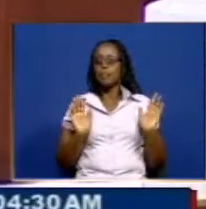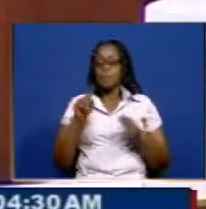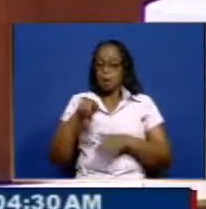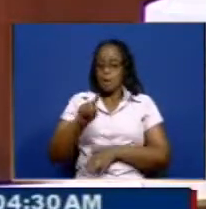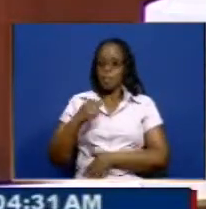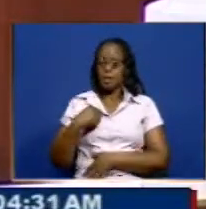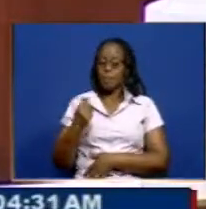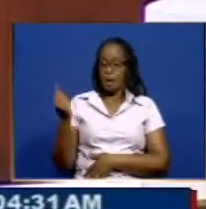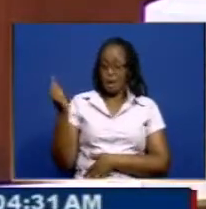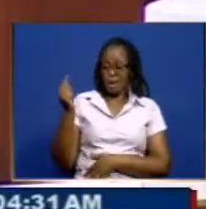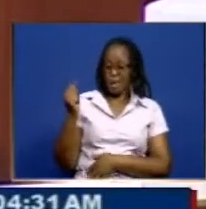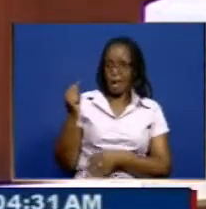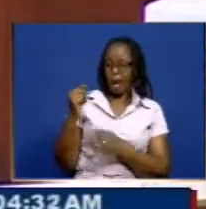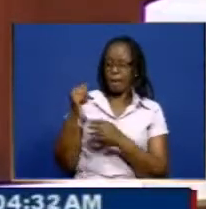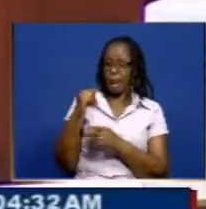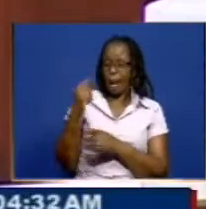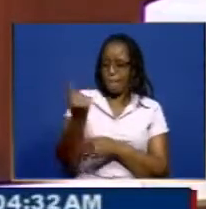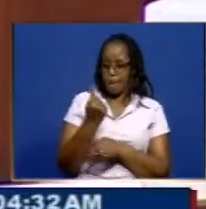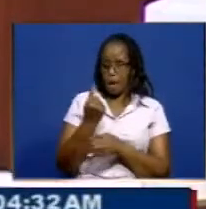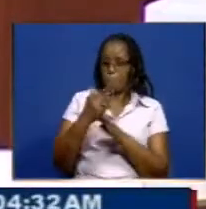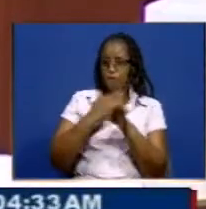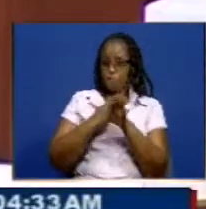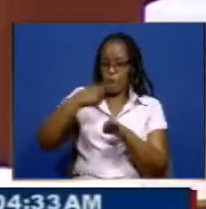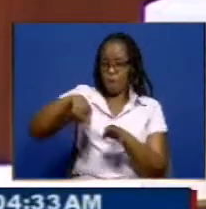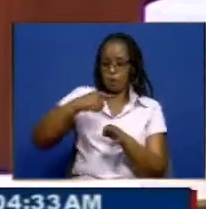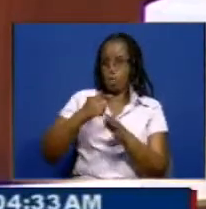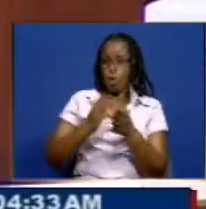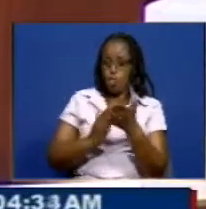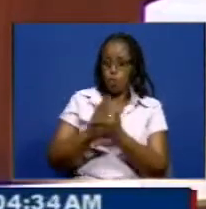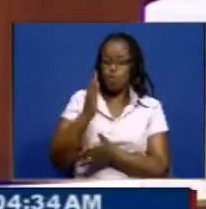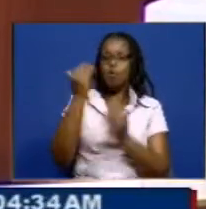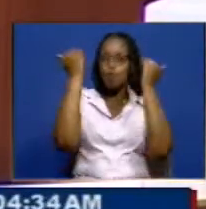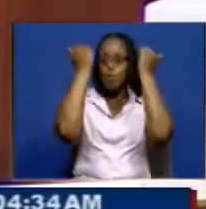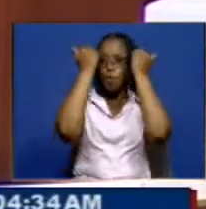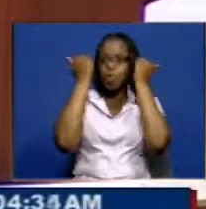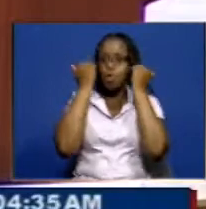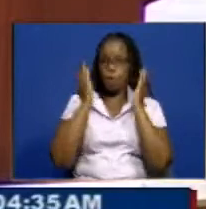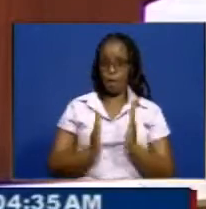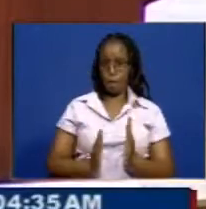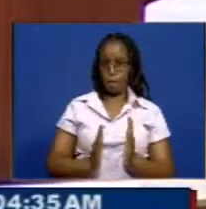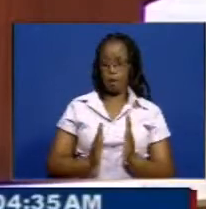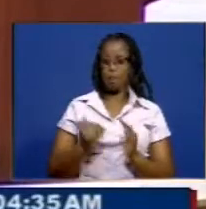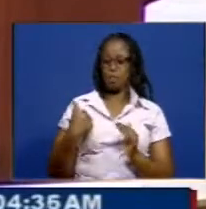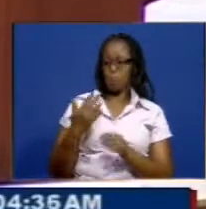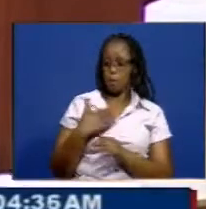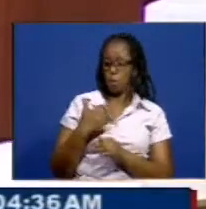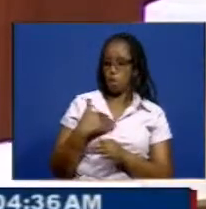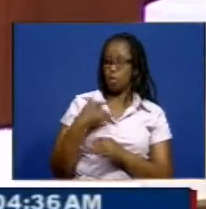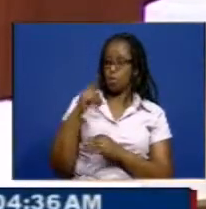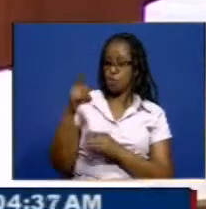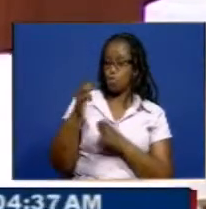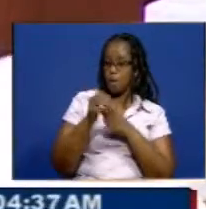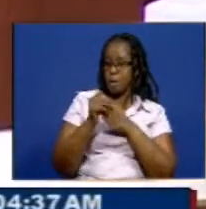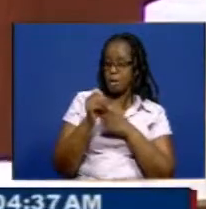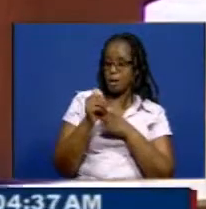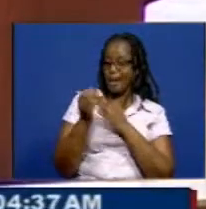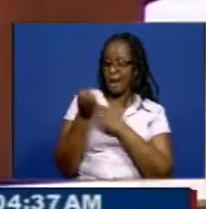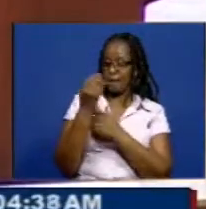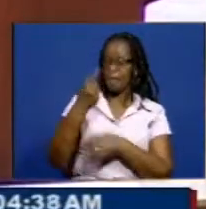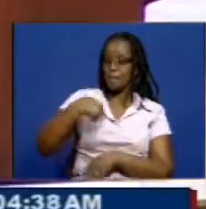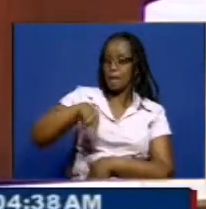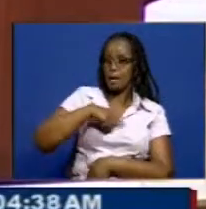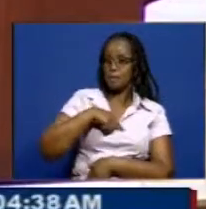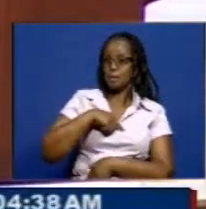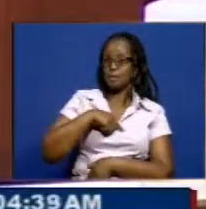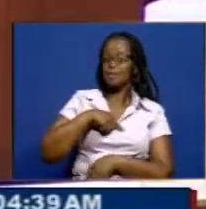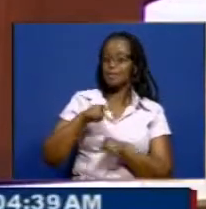through counsel, I want to have your guidance and, if I may use the word,